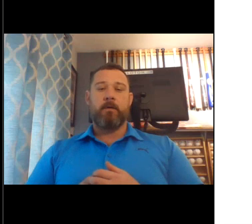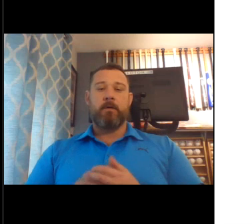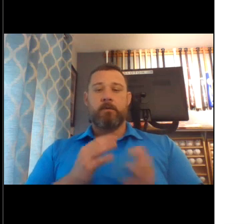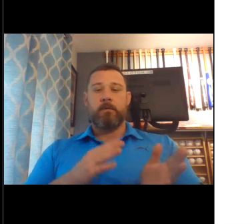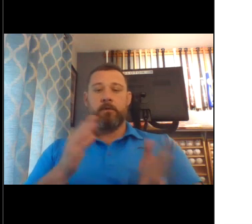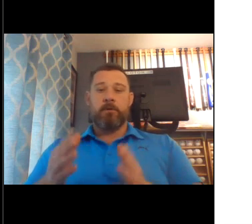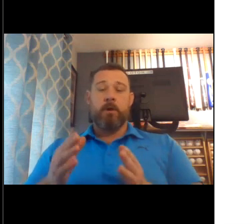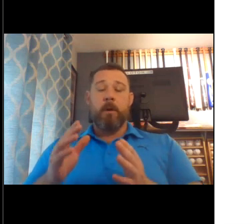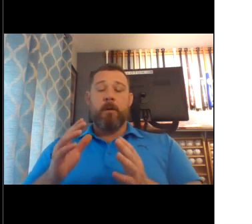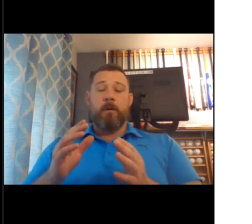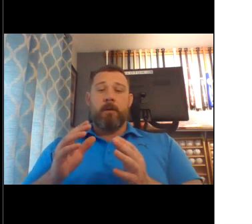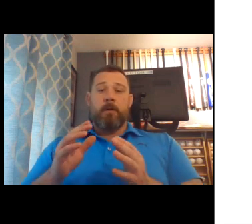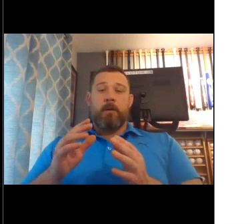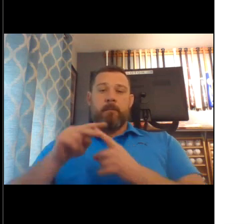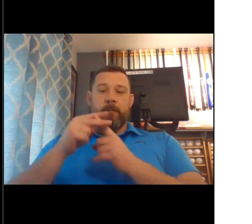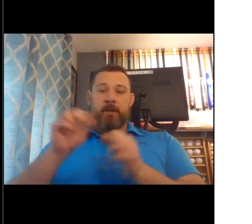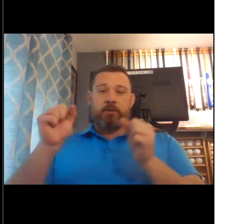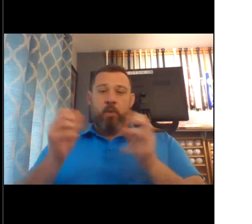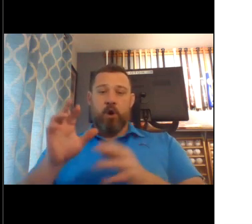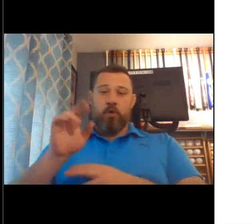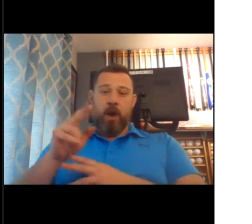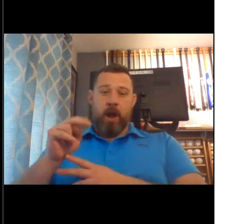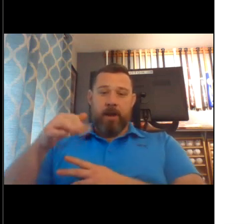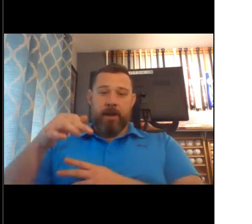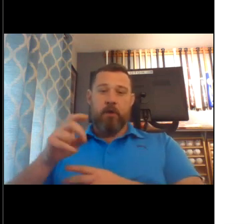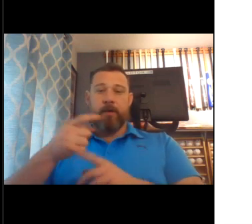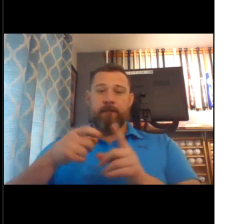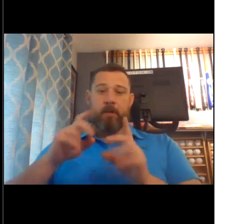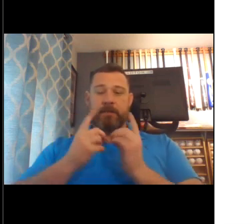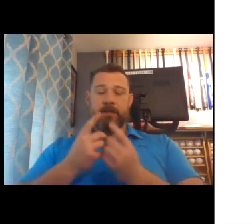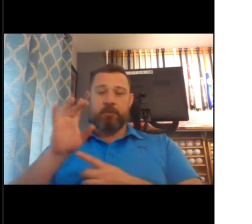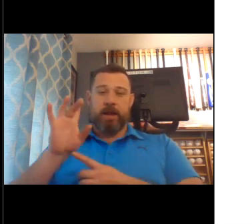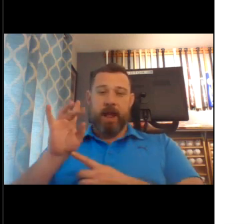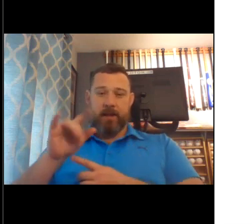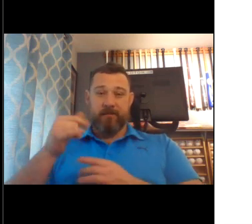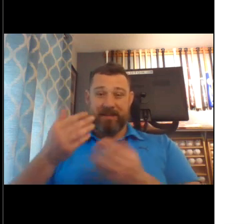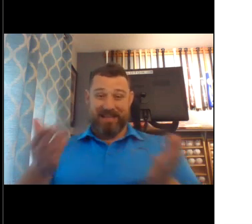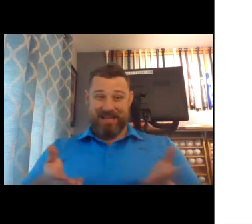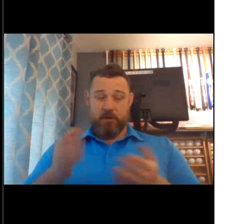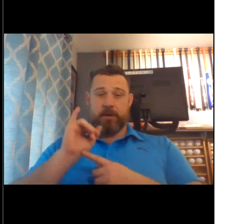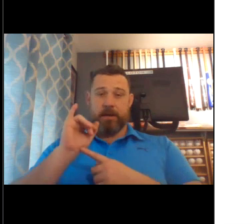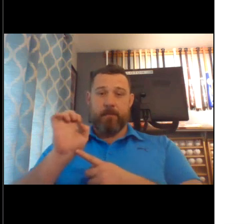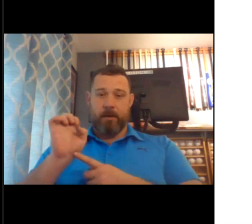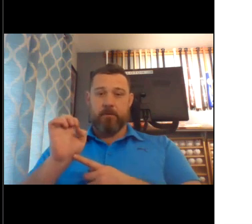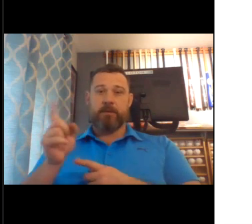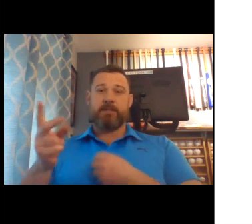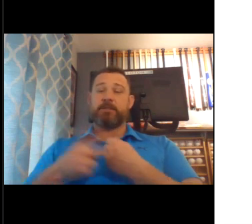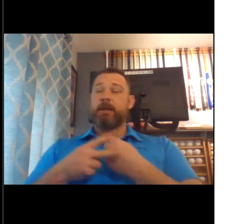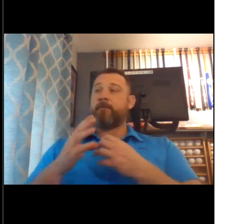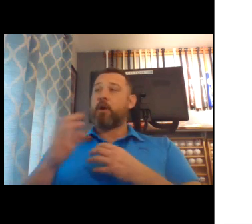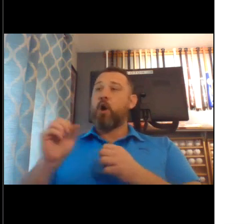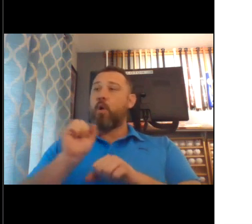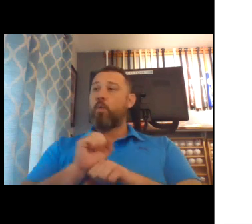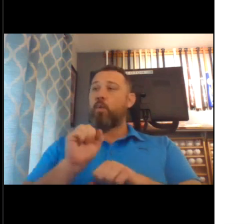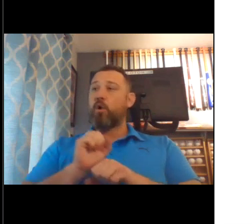Highway maintenance worker Ryan Aguirre, from District 8 here in the Inland Empire. He saved his coworker